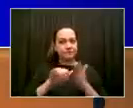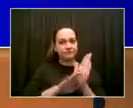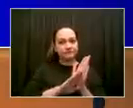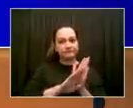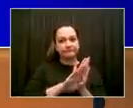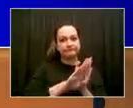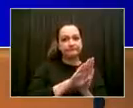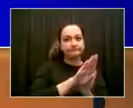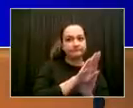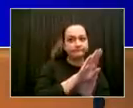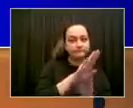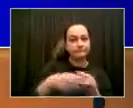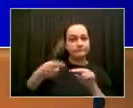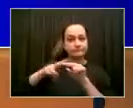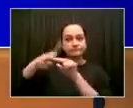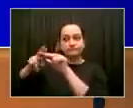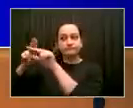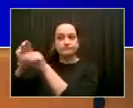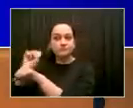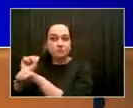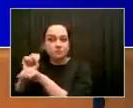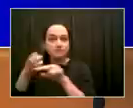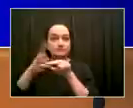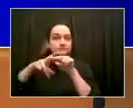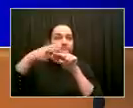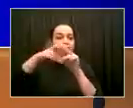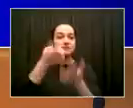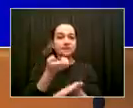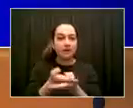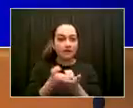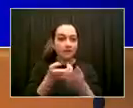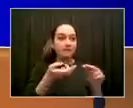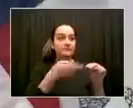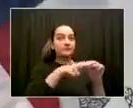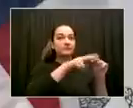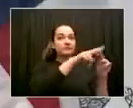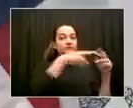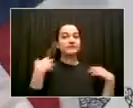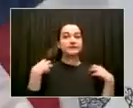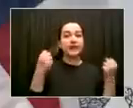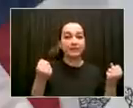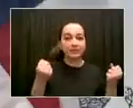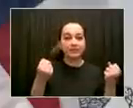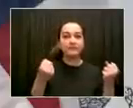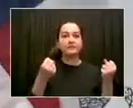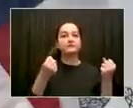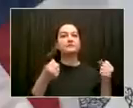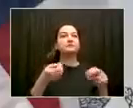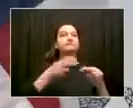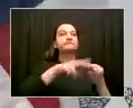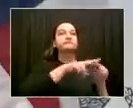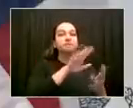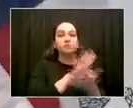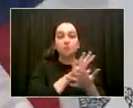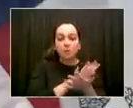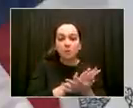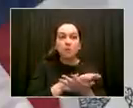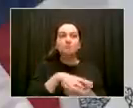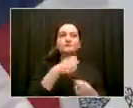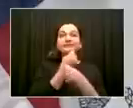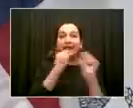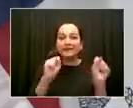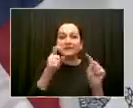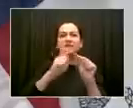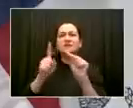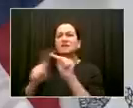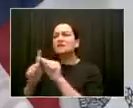all the issues. Of course, healthcare, education, and of course, public safety and so many other issues. Let's talk today about public safety.